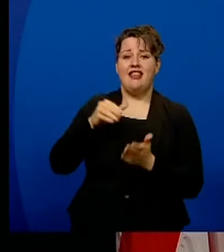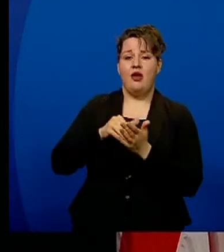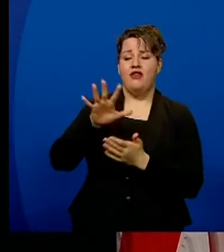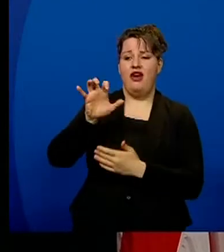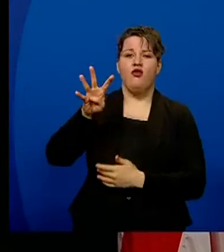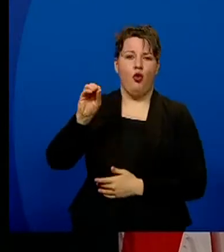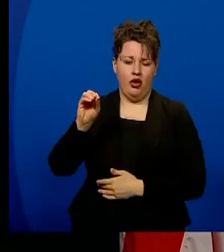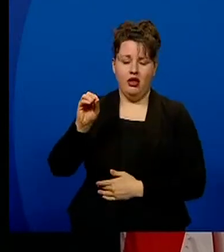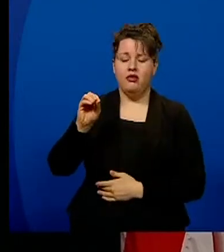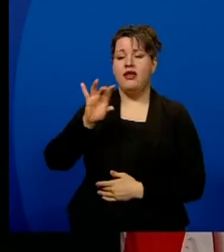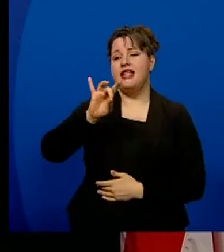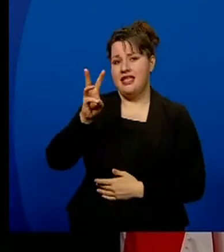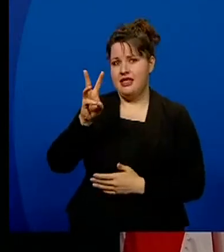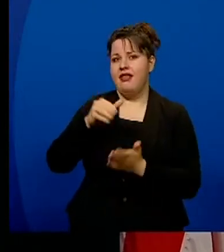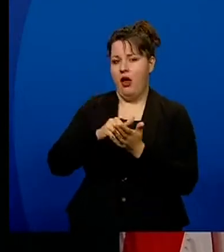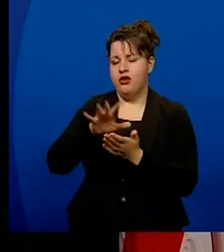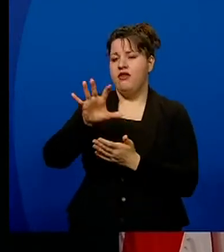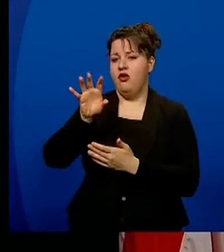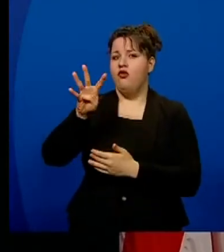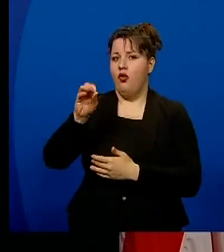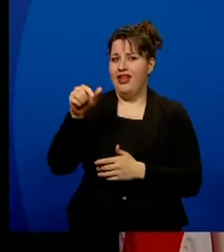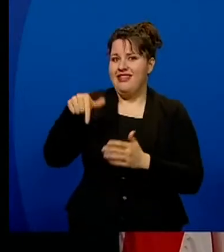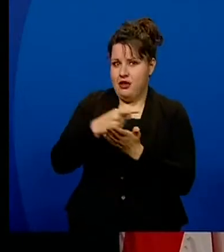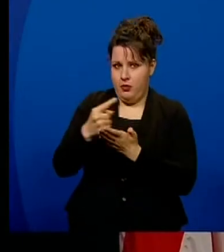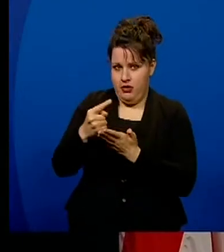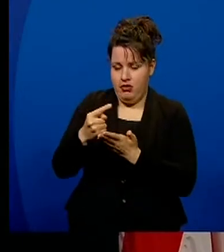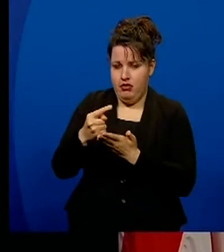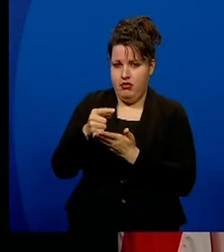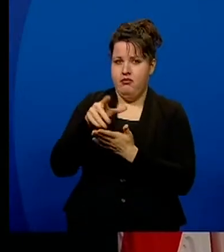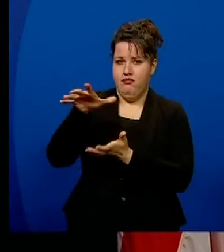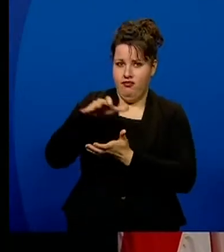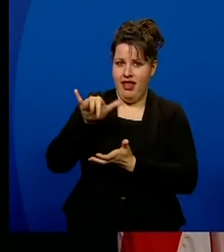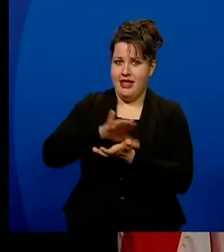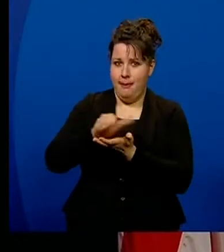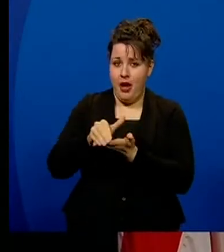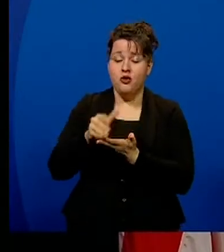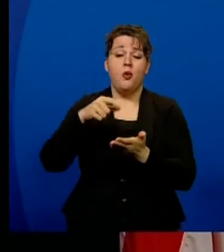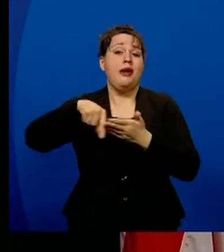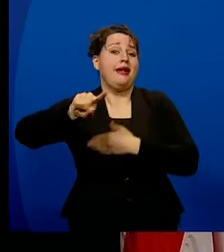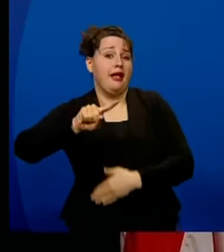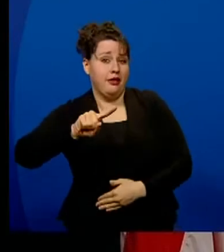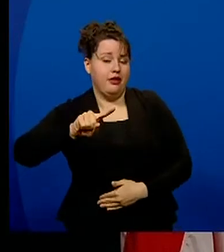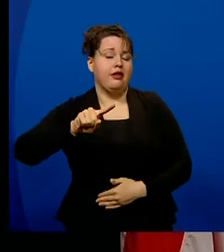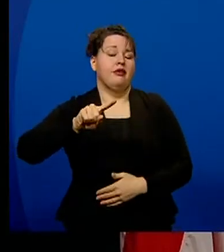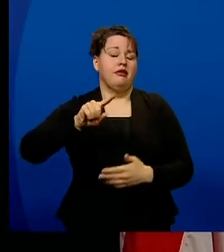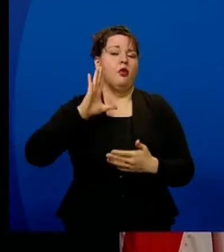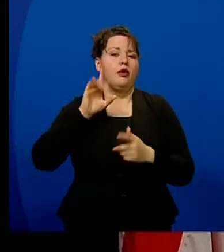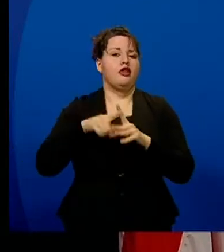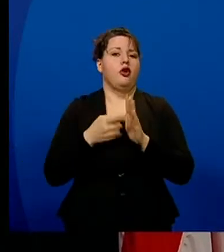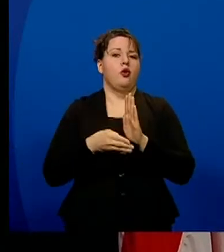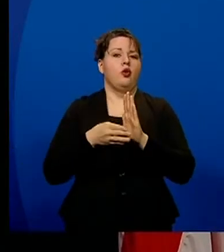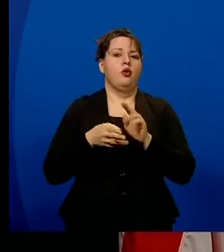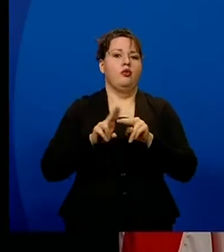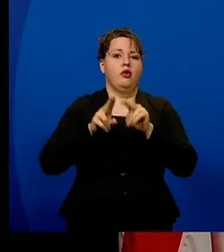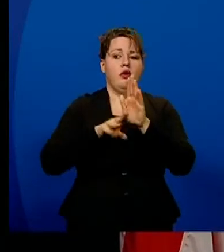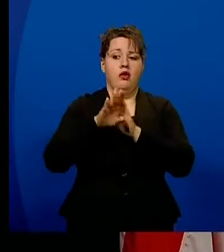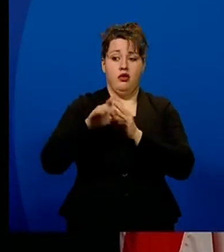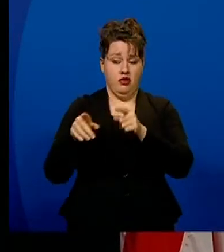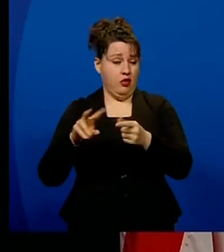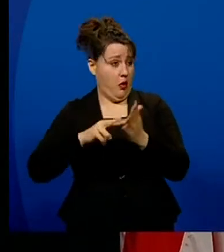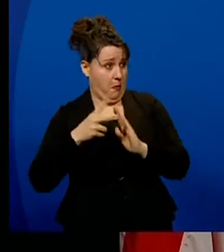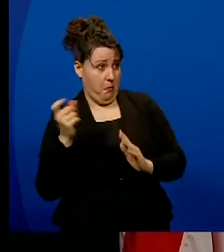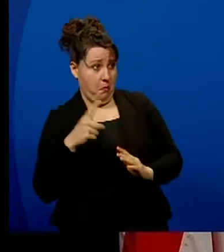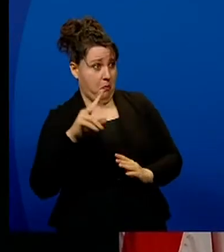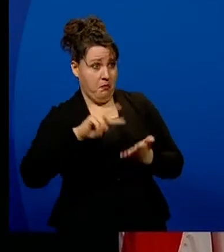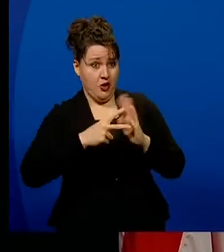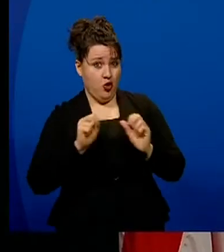86,540. I thought it was pretty, 86,540. So, and then, then next week, we'll see that start to, I mean, it sounds